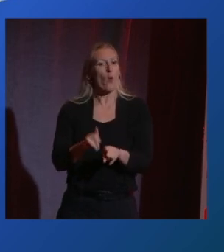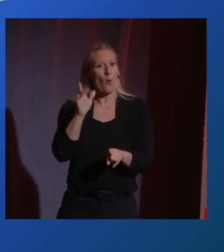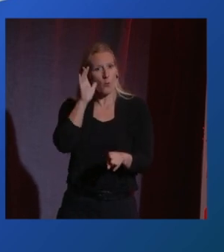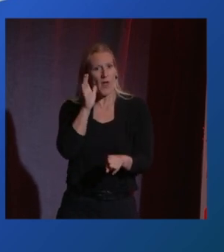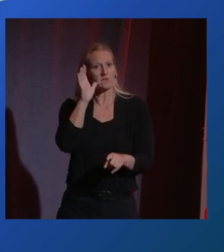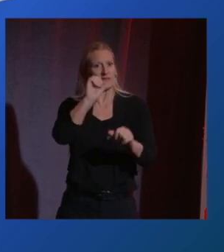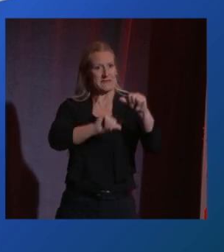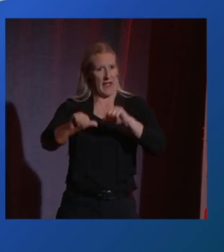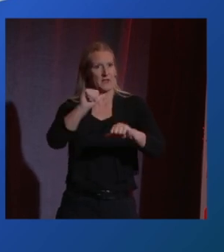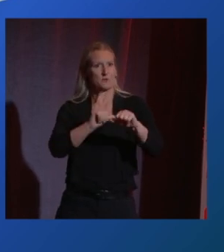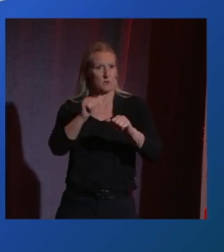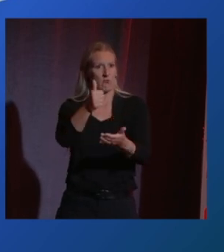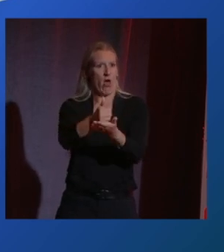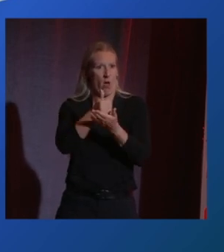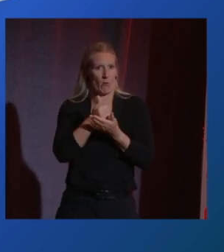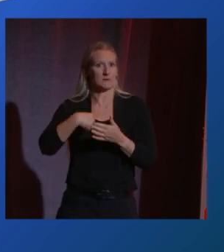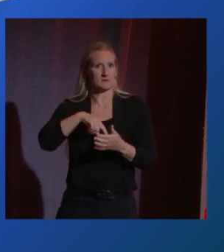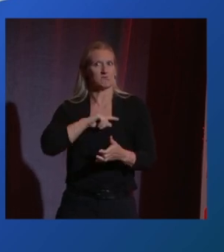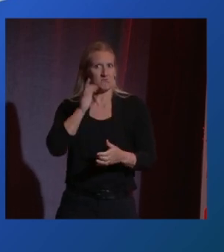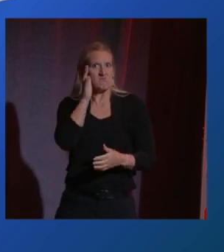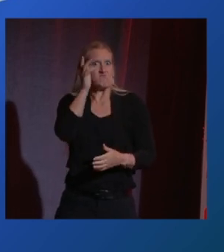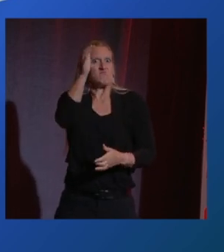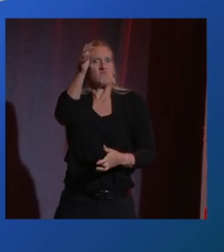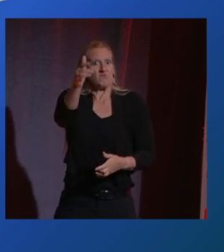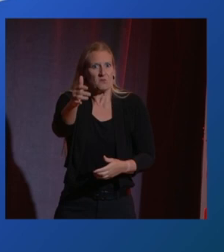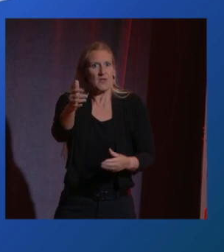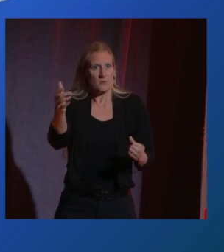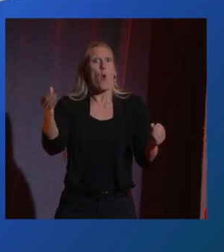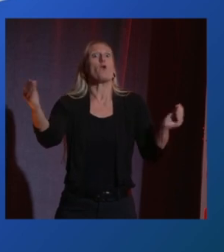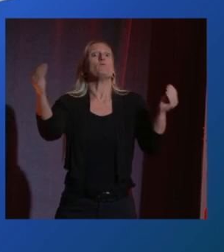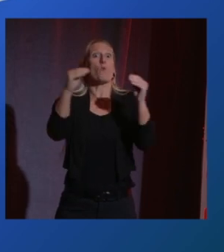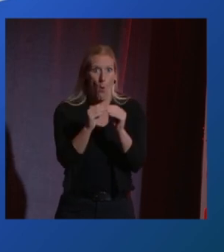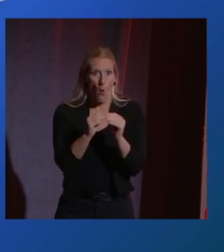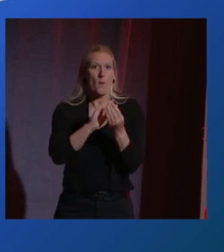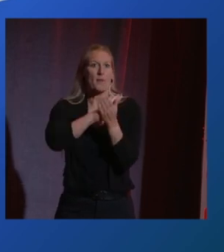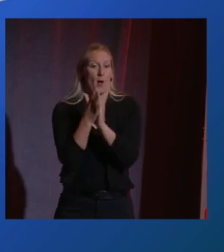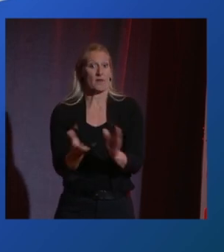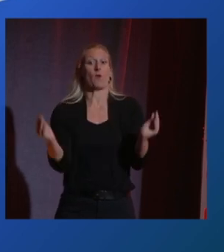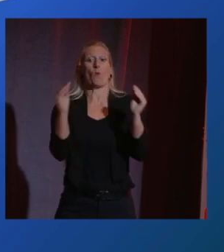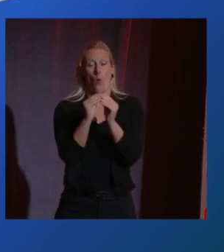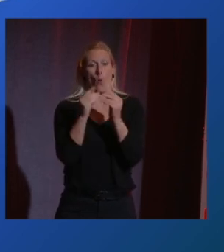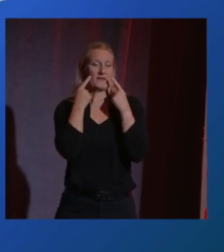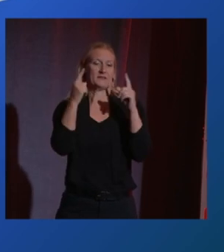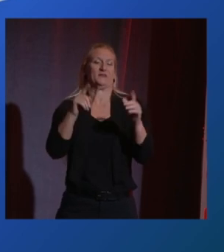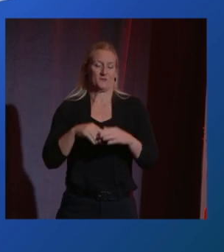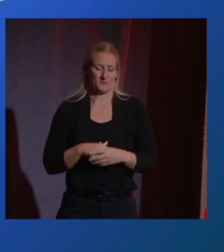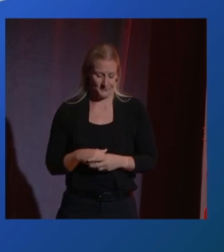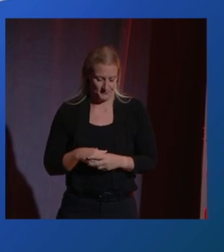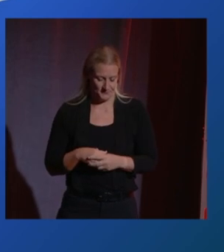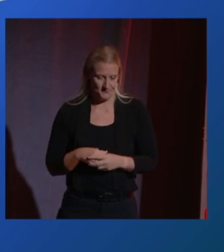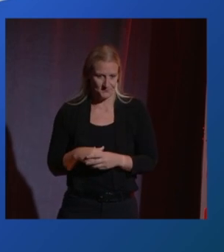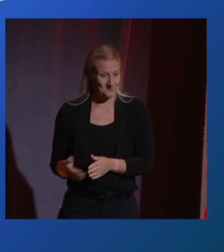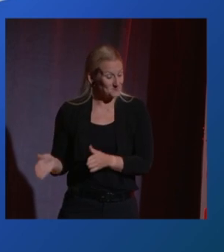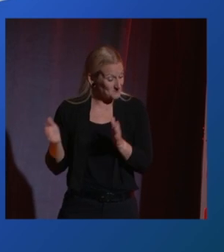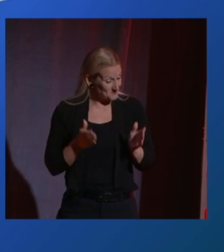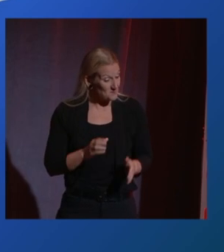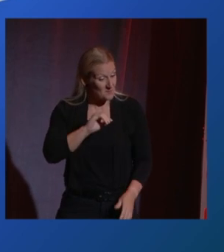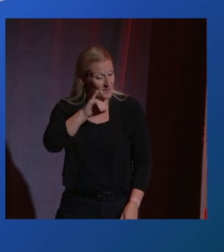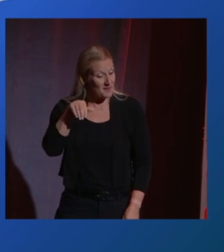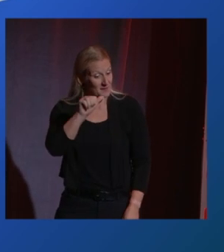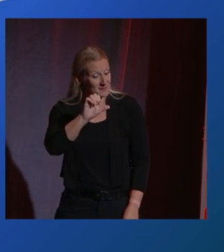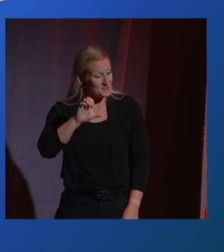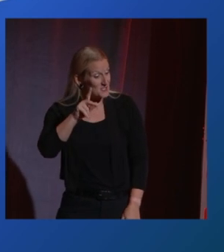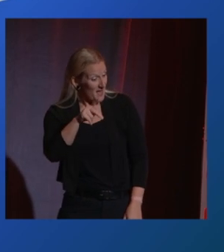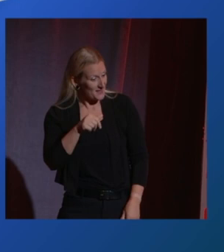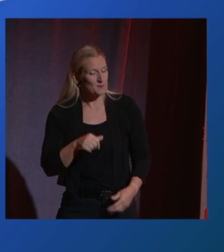successful in achieving our ends all right again human machine human how about you jack